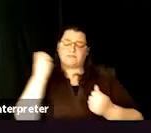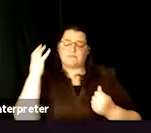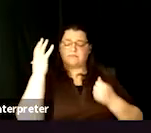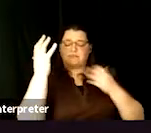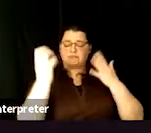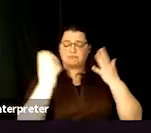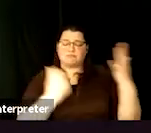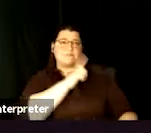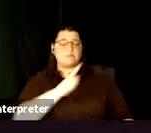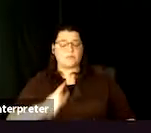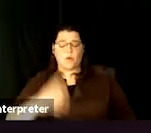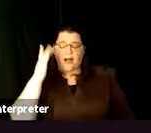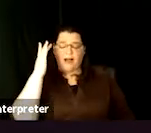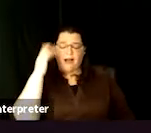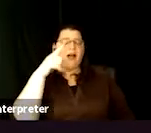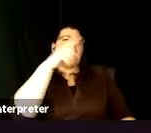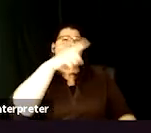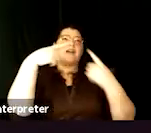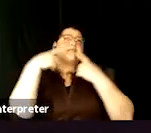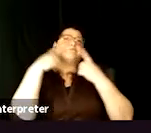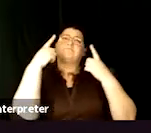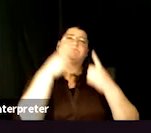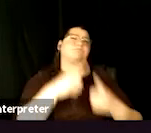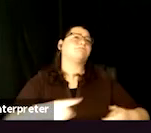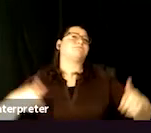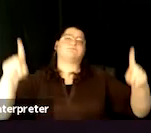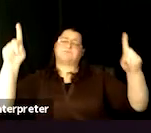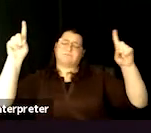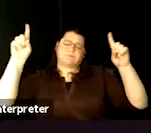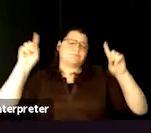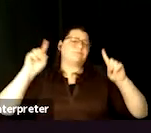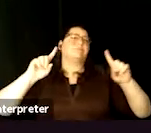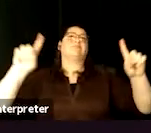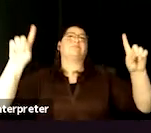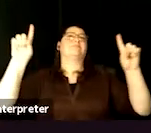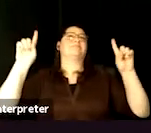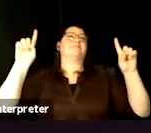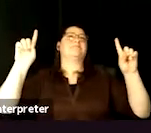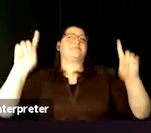Oh,